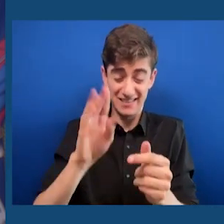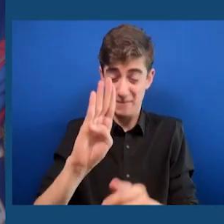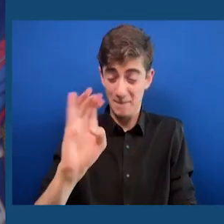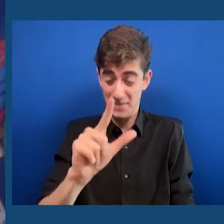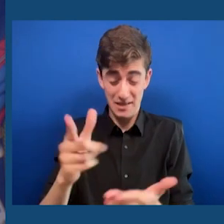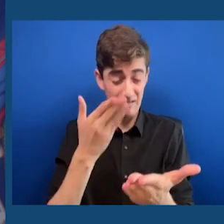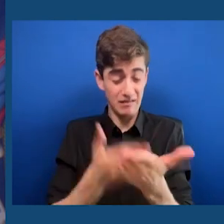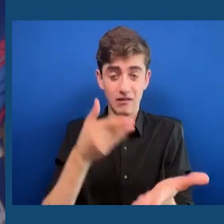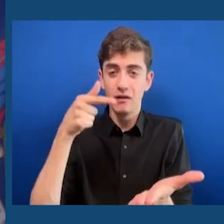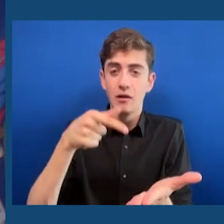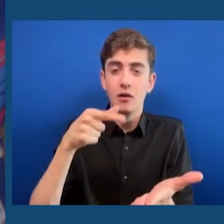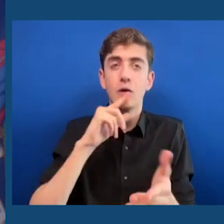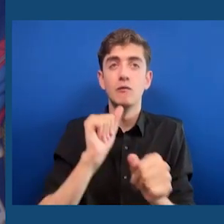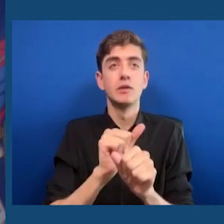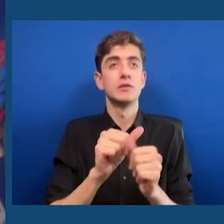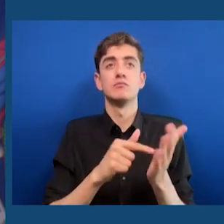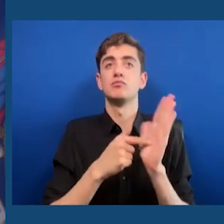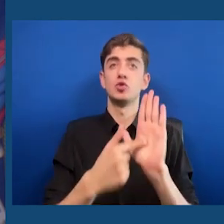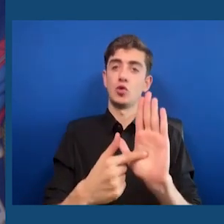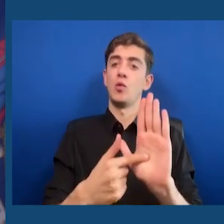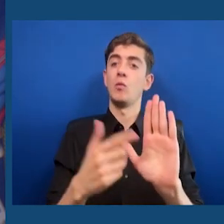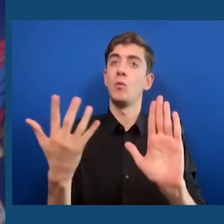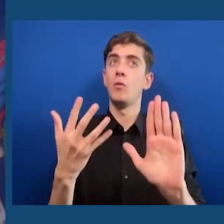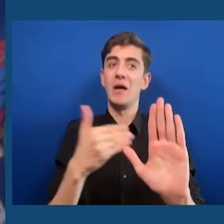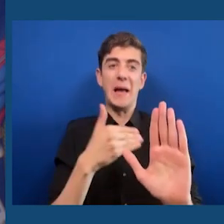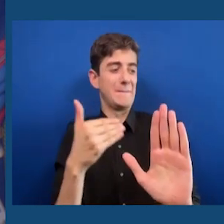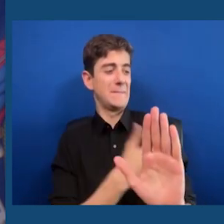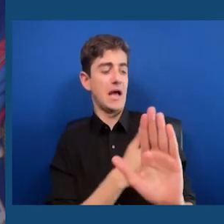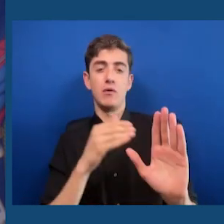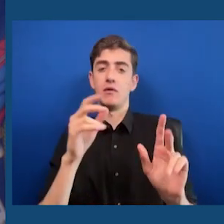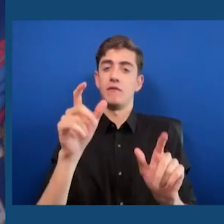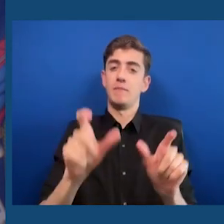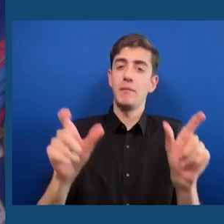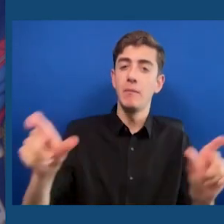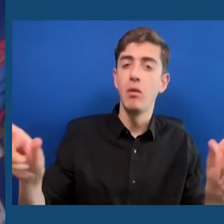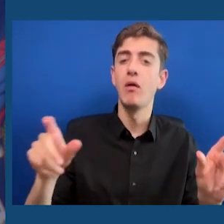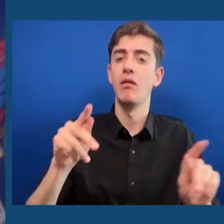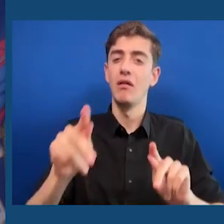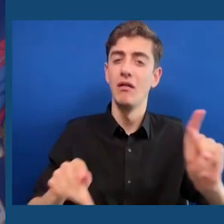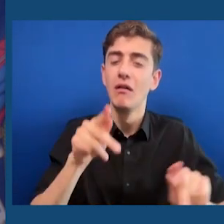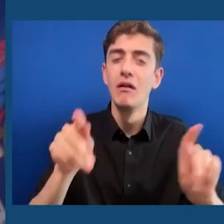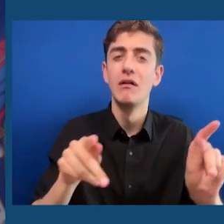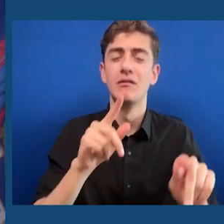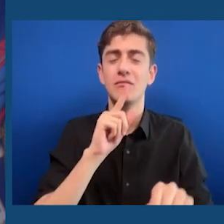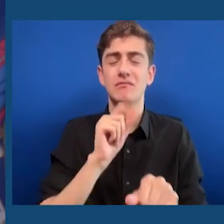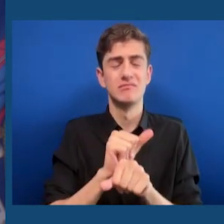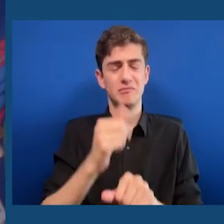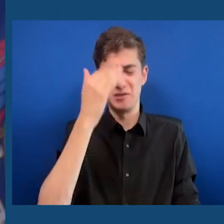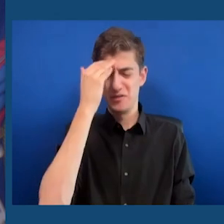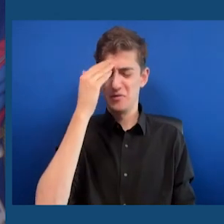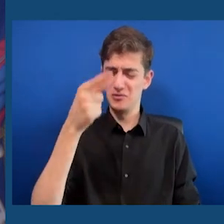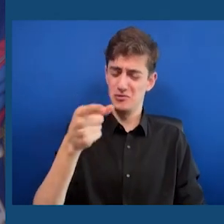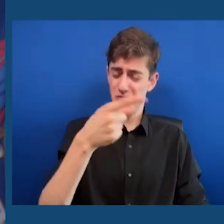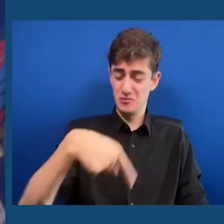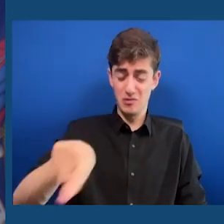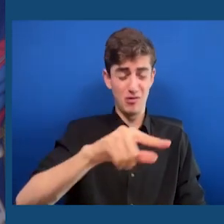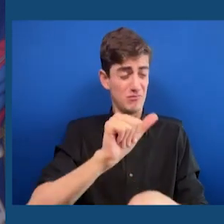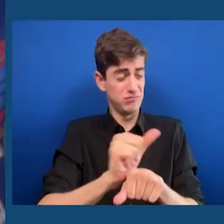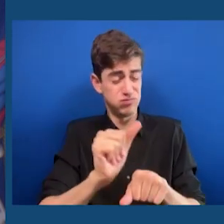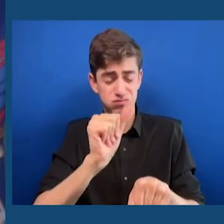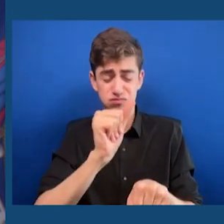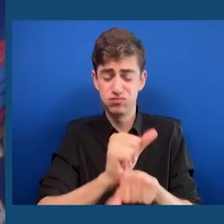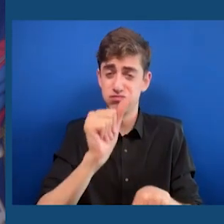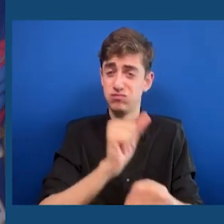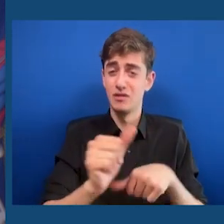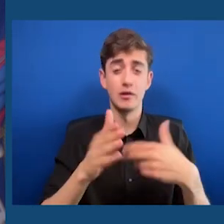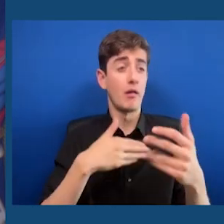owners. And we know how hard you work. We truly do. You serve your neighbors. You show up in rain and snow and the heat. You never